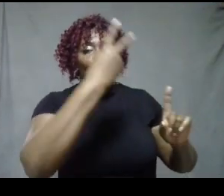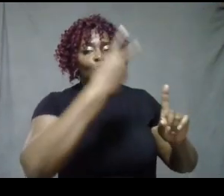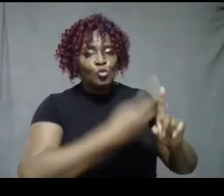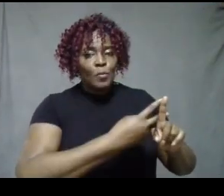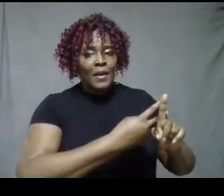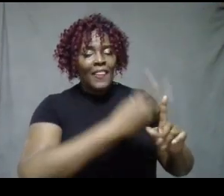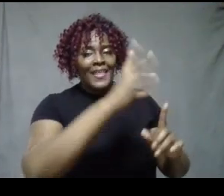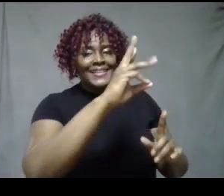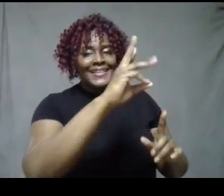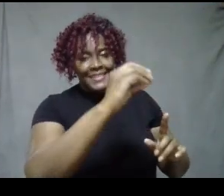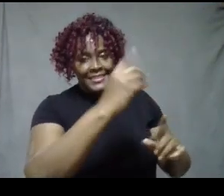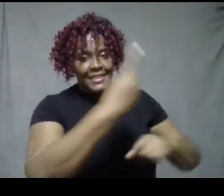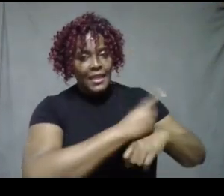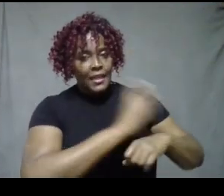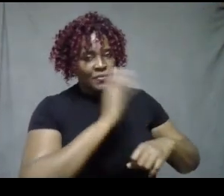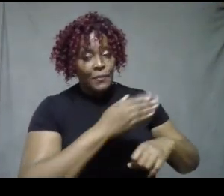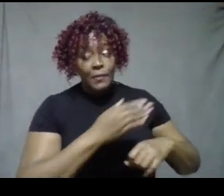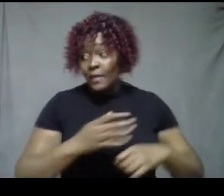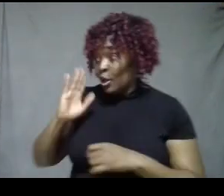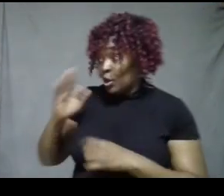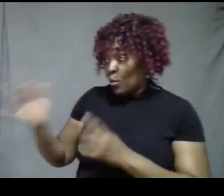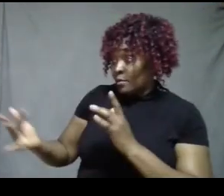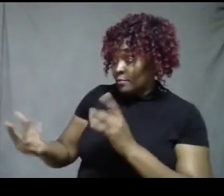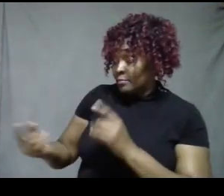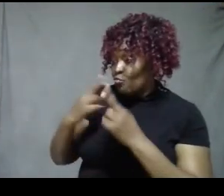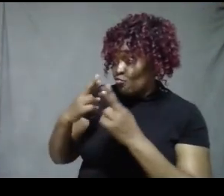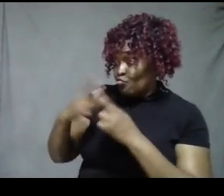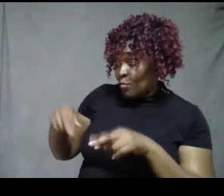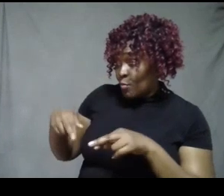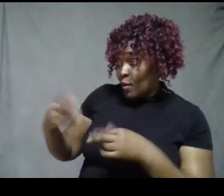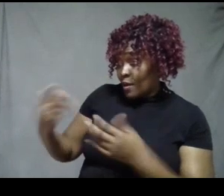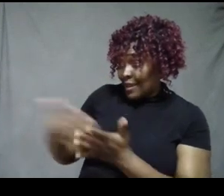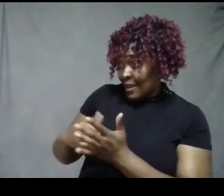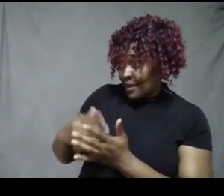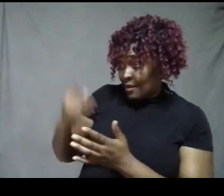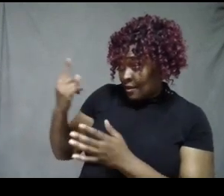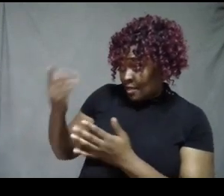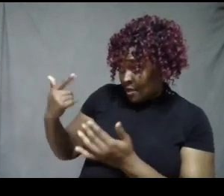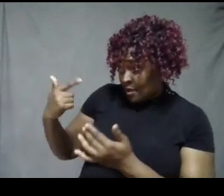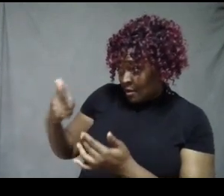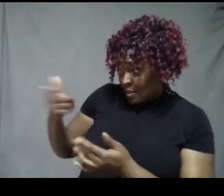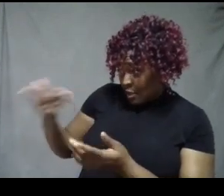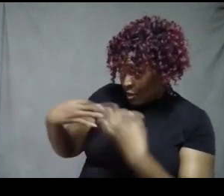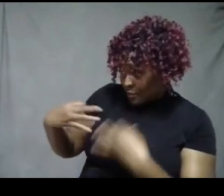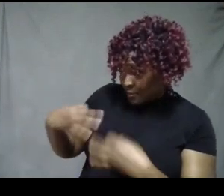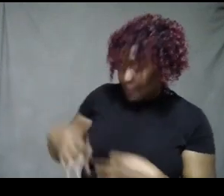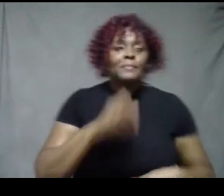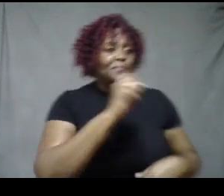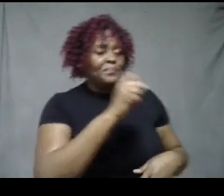Absolutely. With an update. It doesn't have correct to be extensive. Yes, sir. And then the total funding amount is the